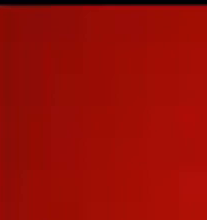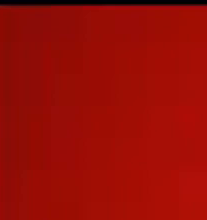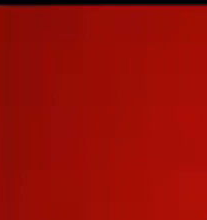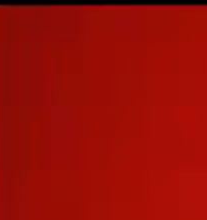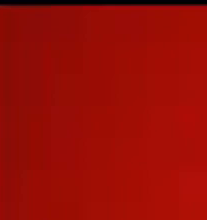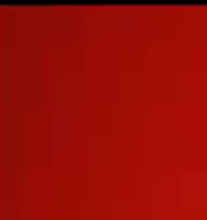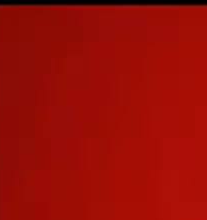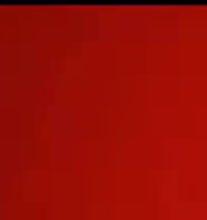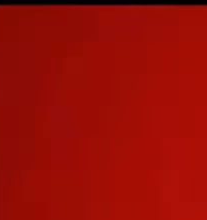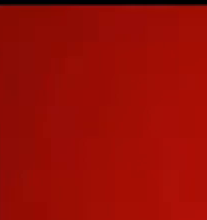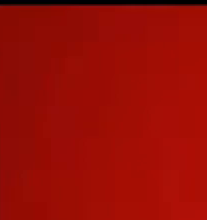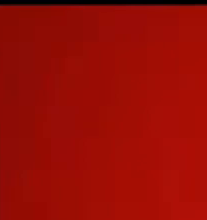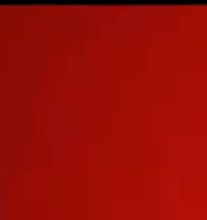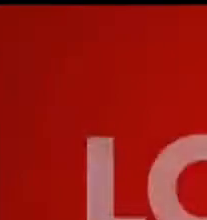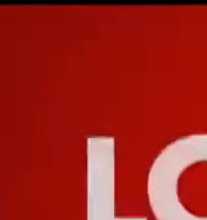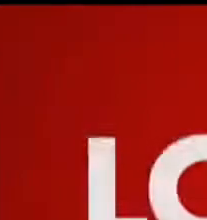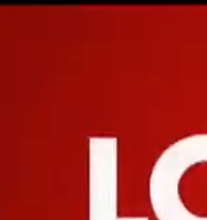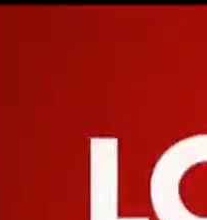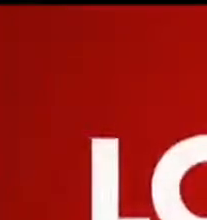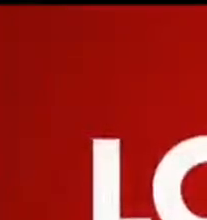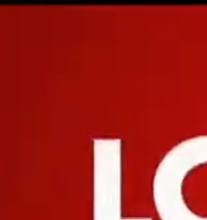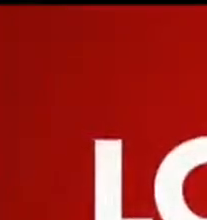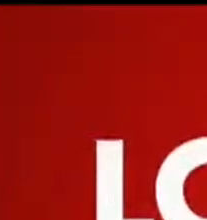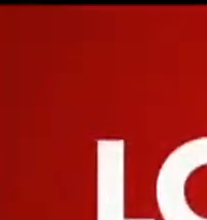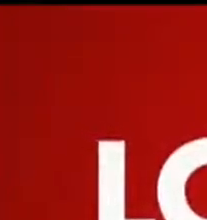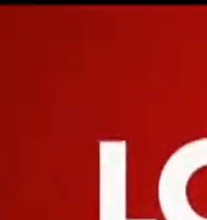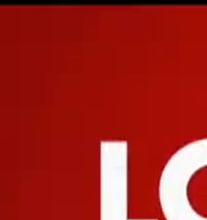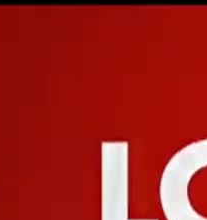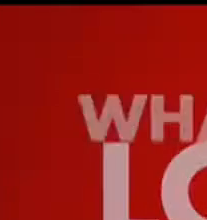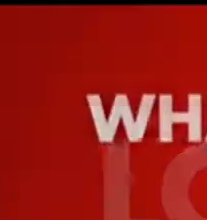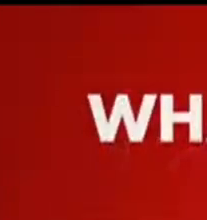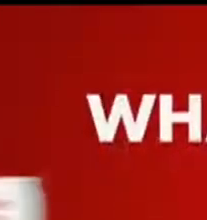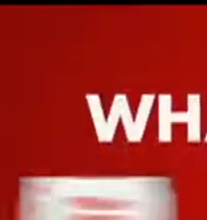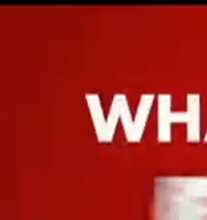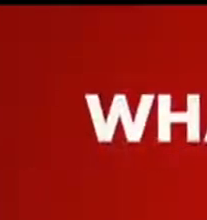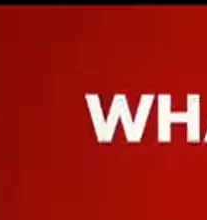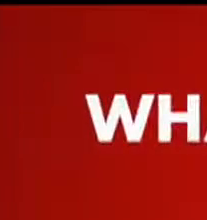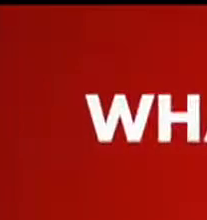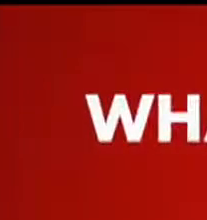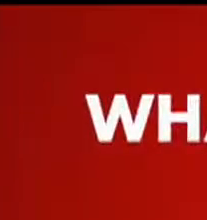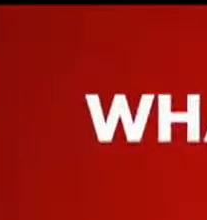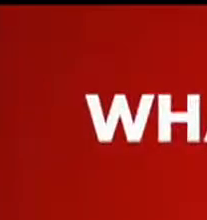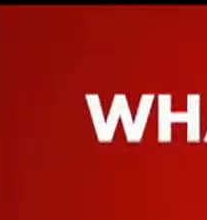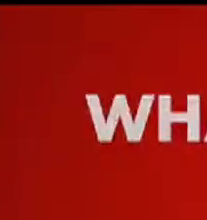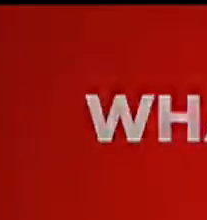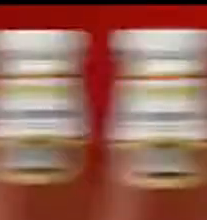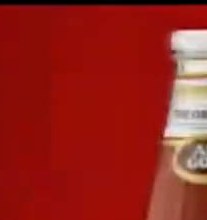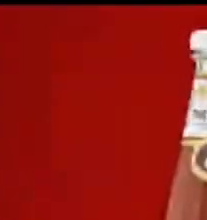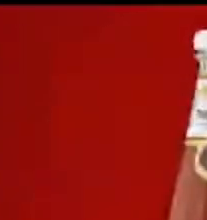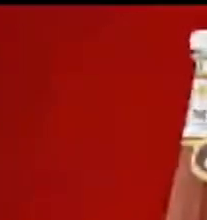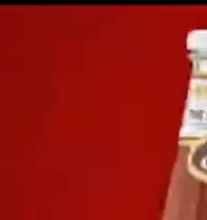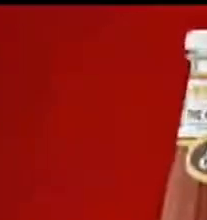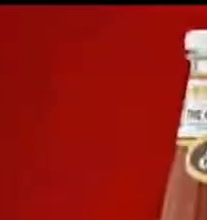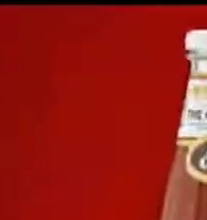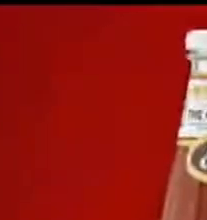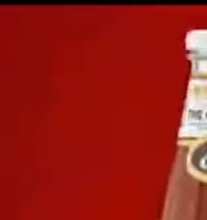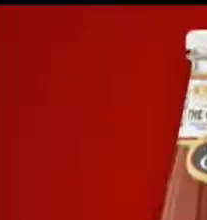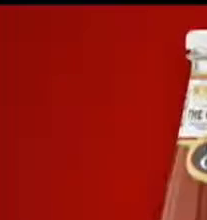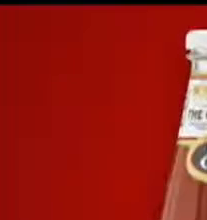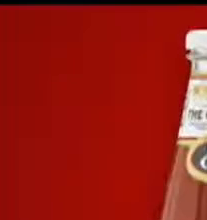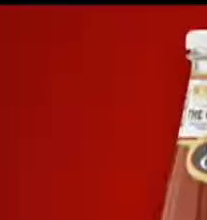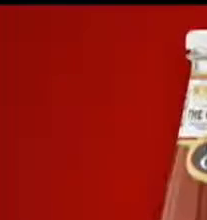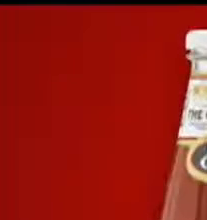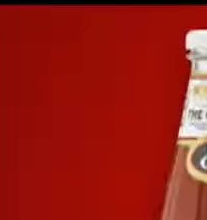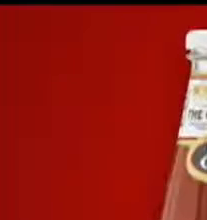Right has always been here for you, and our promise to bring you low prices on what you need most will never change. Get a 700ml bottle of